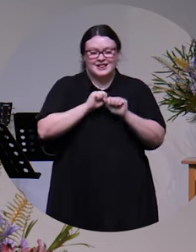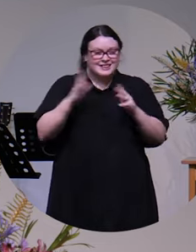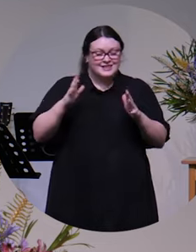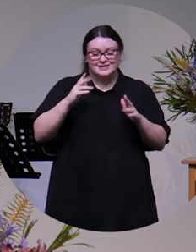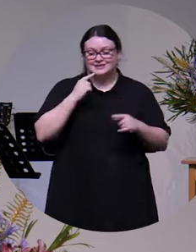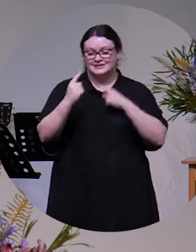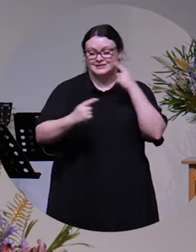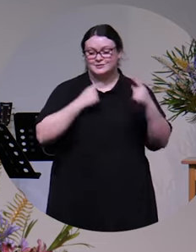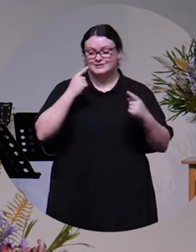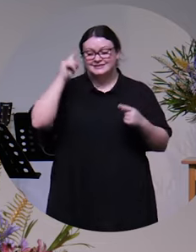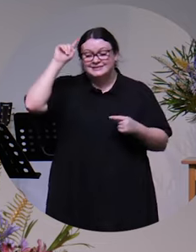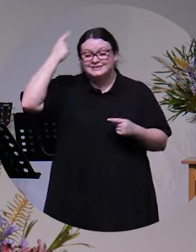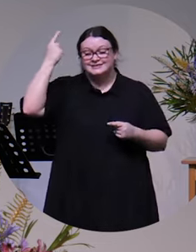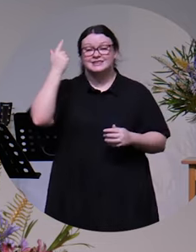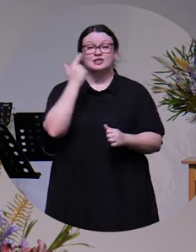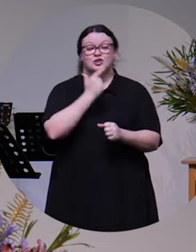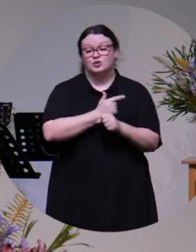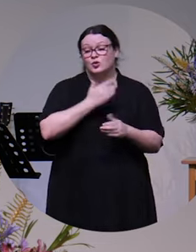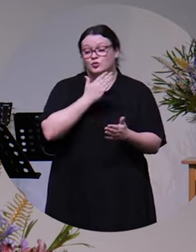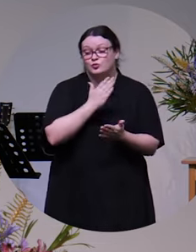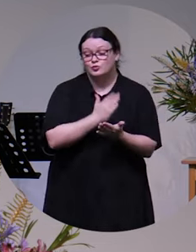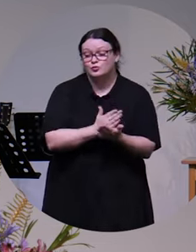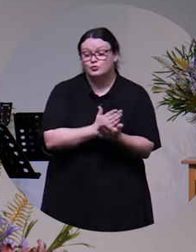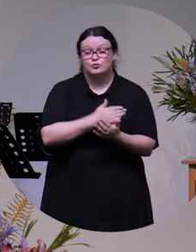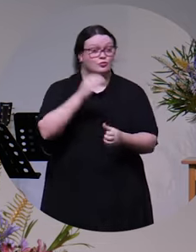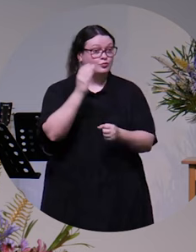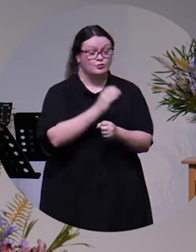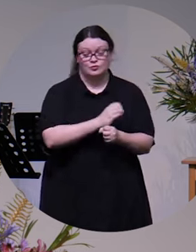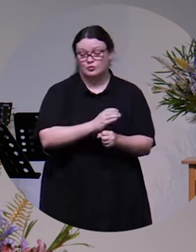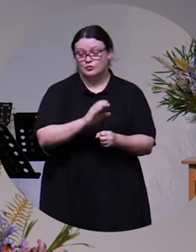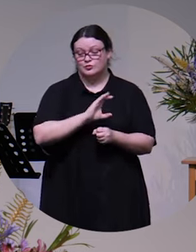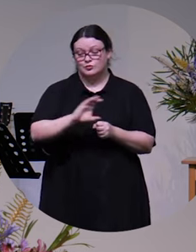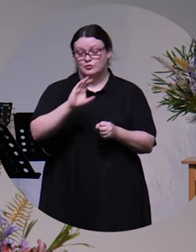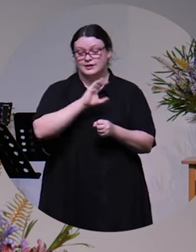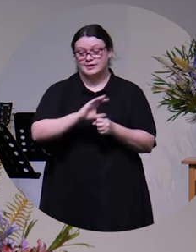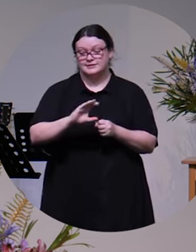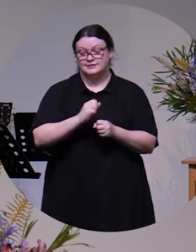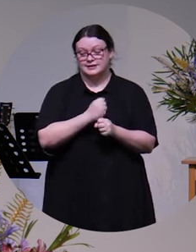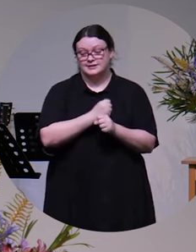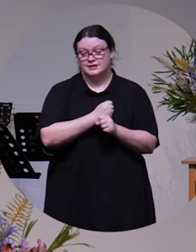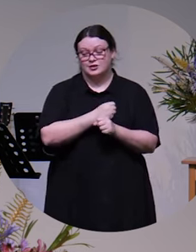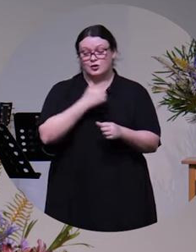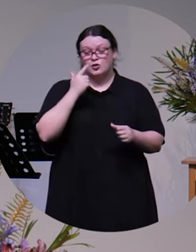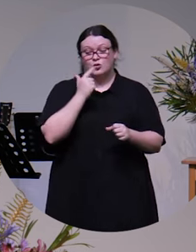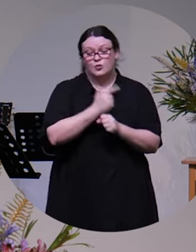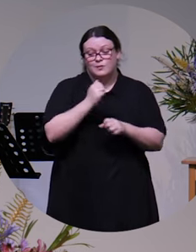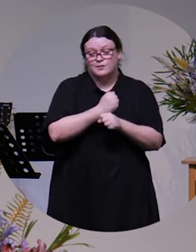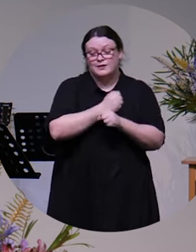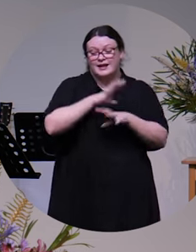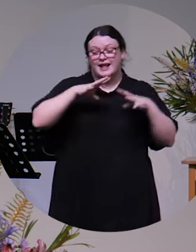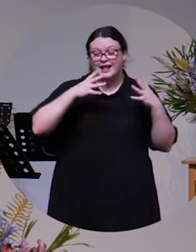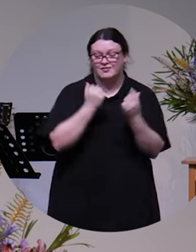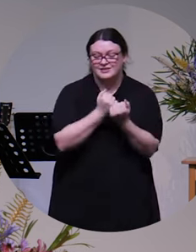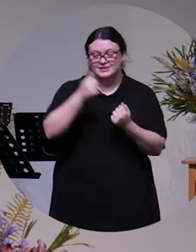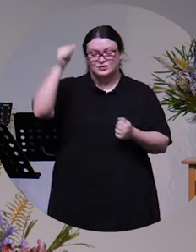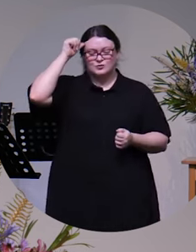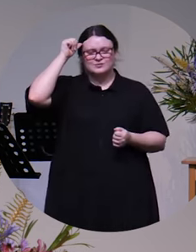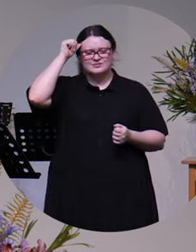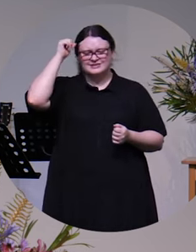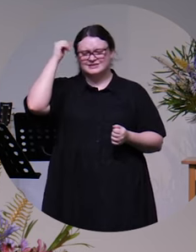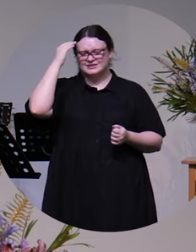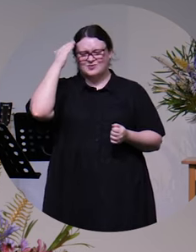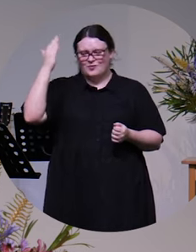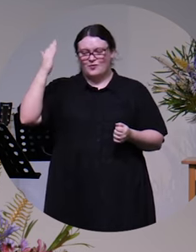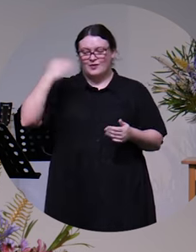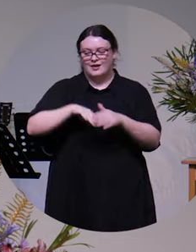community he was part of shared this understanding that God was creator, was life-giving and was unimaginably powerful.